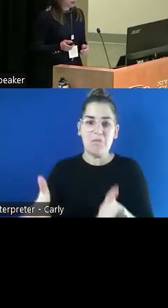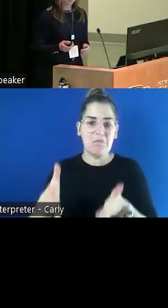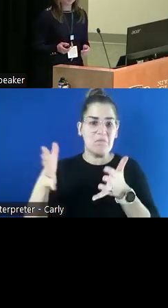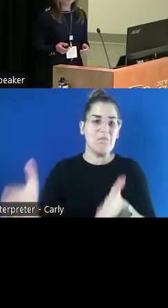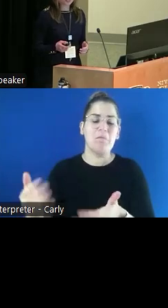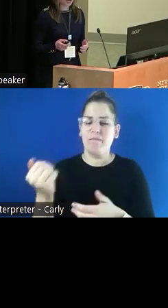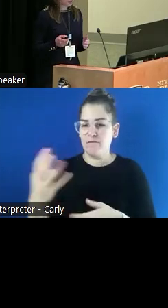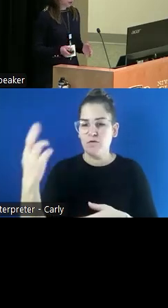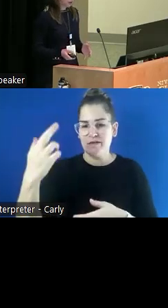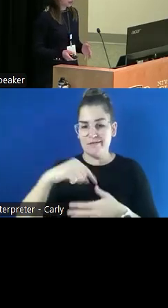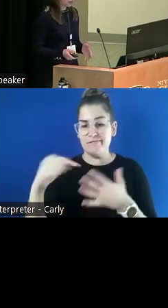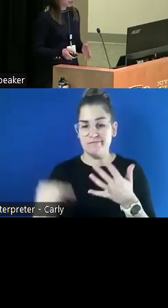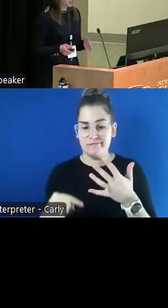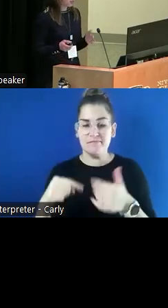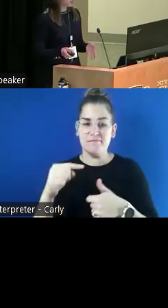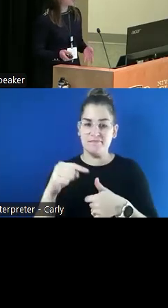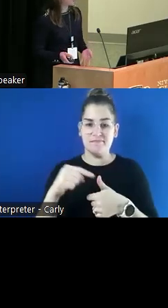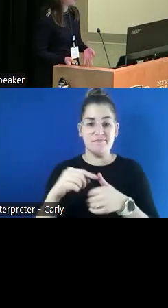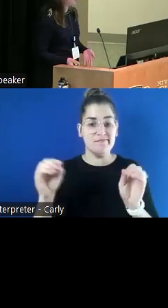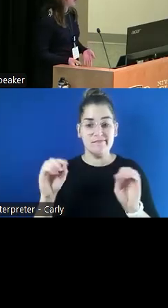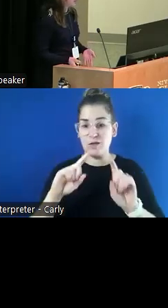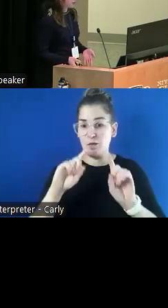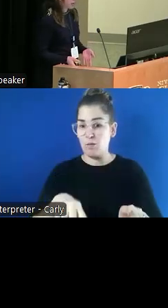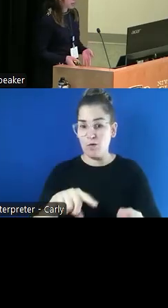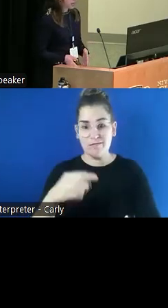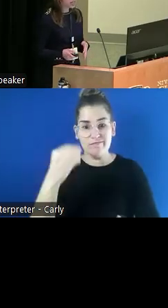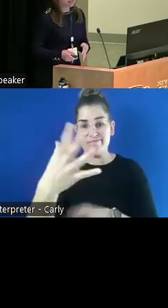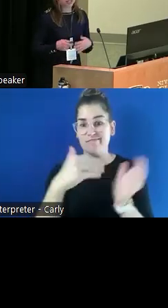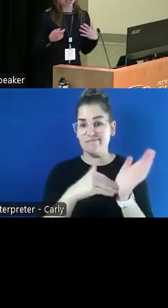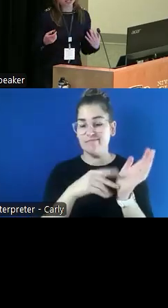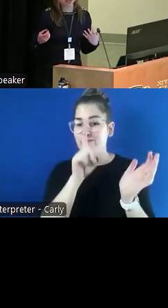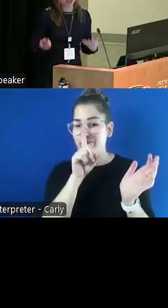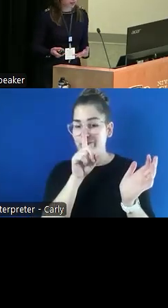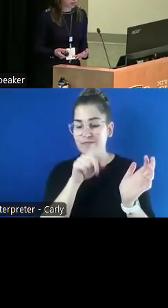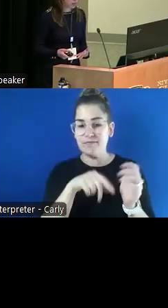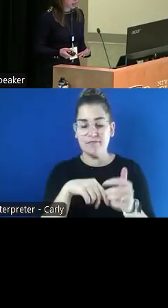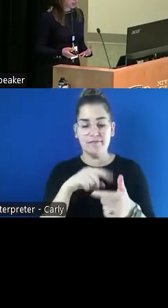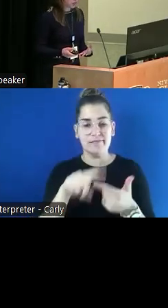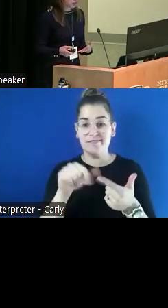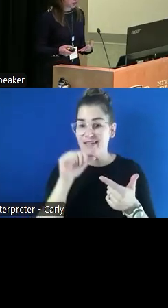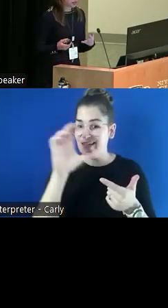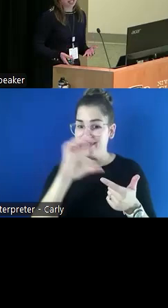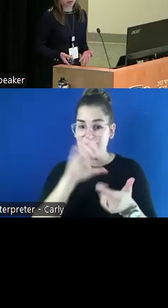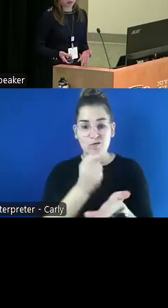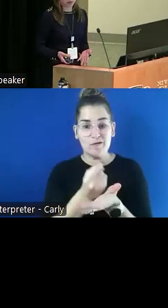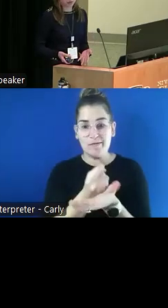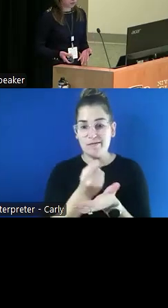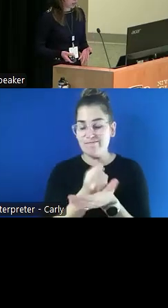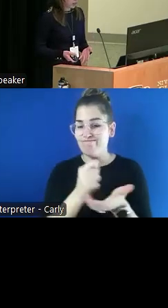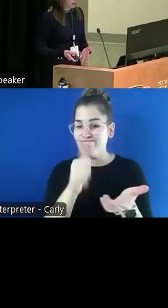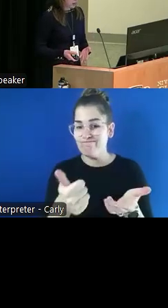First, patients do not report these difficulties to their providers and actively seek treatments for these